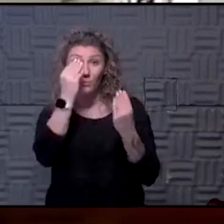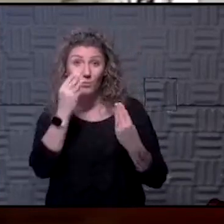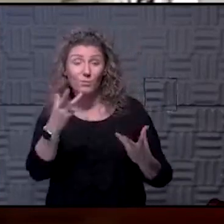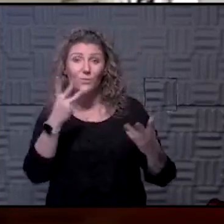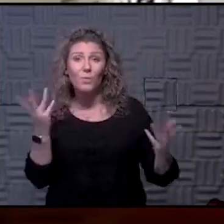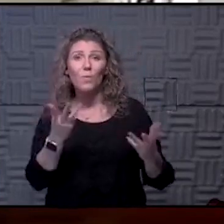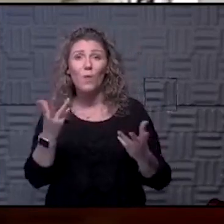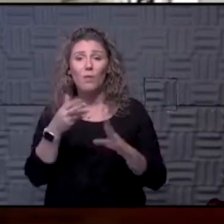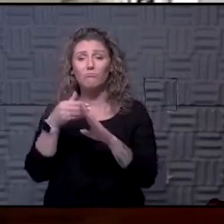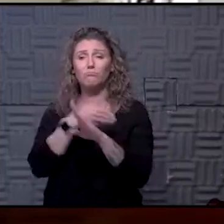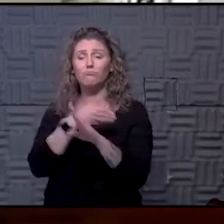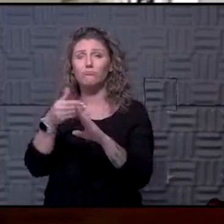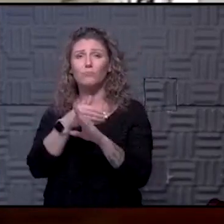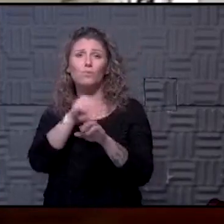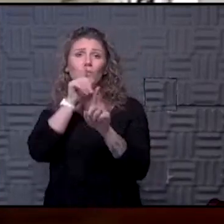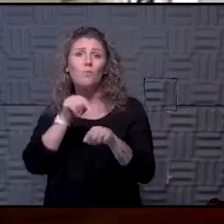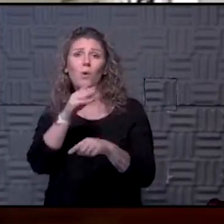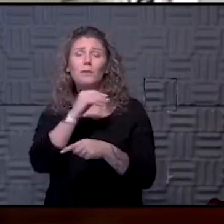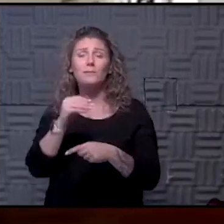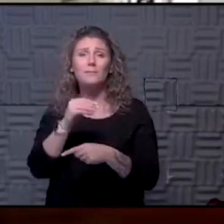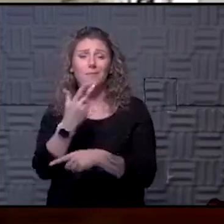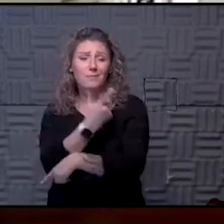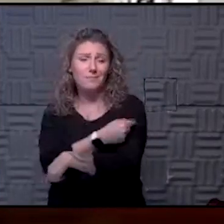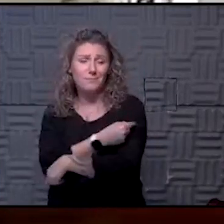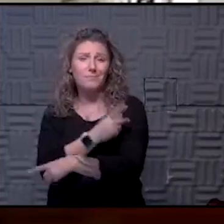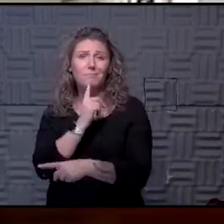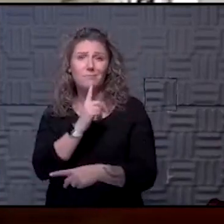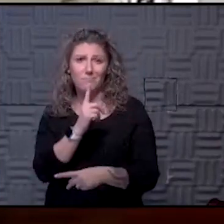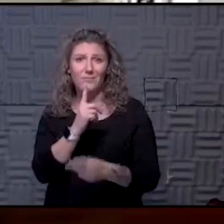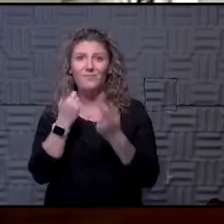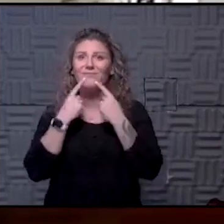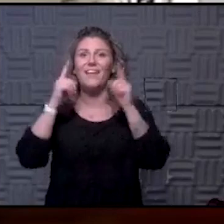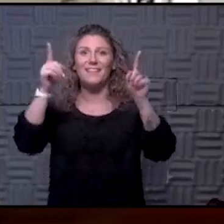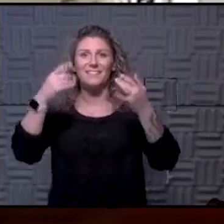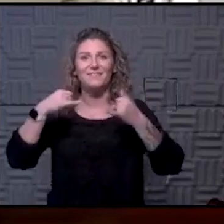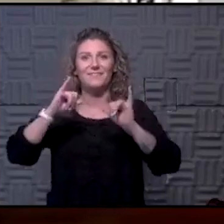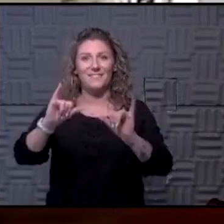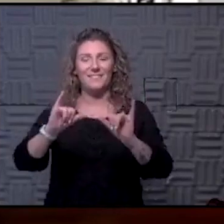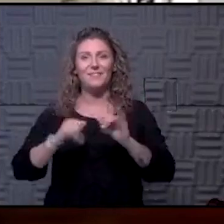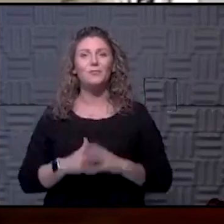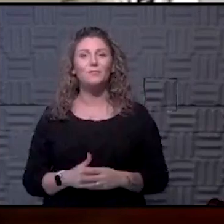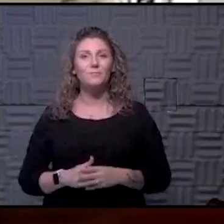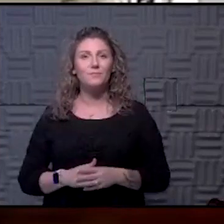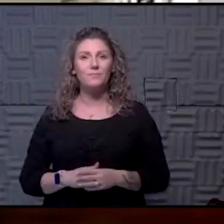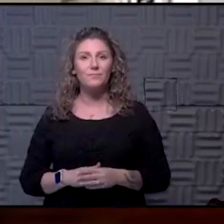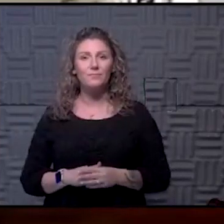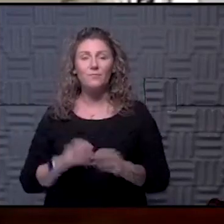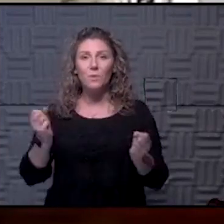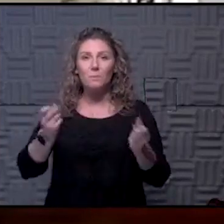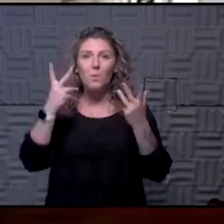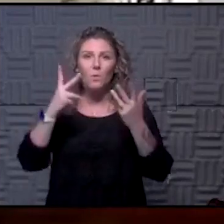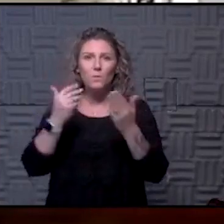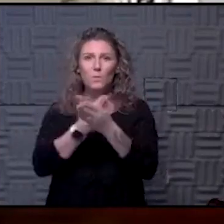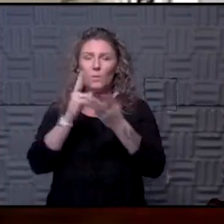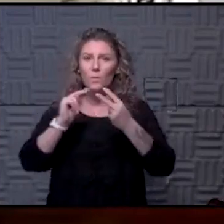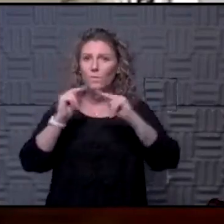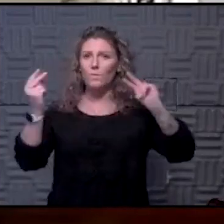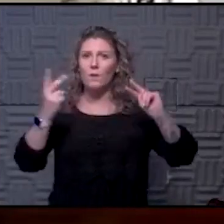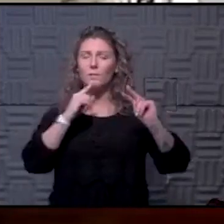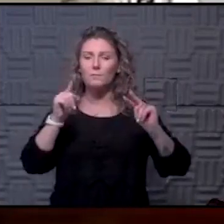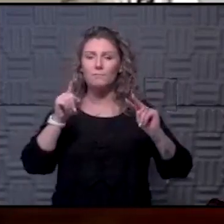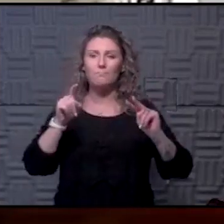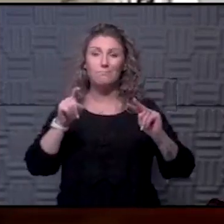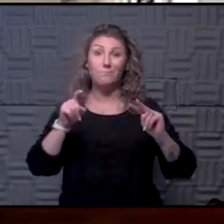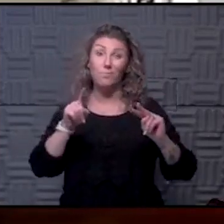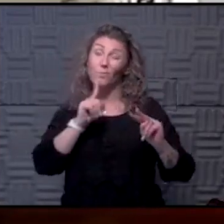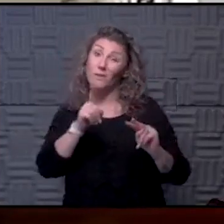preliminary reports and data to suggest that the vaccines are still effective for majority of these variants, and we just need to focus